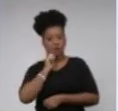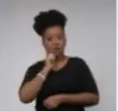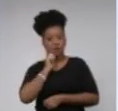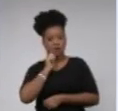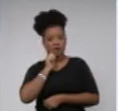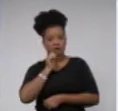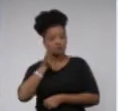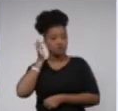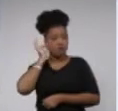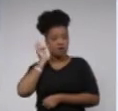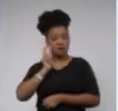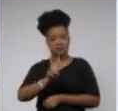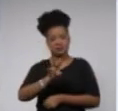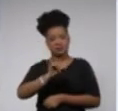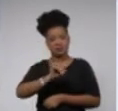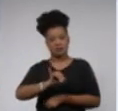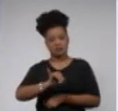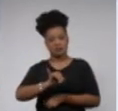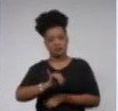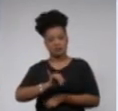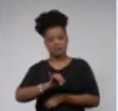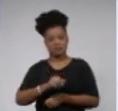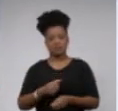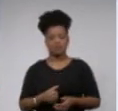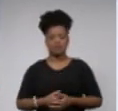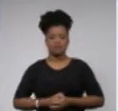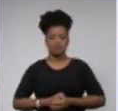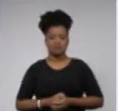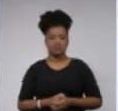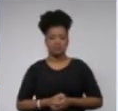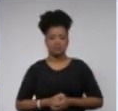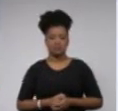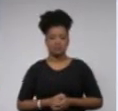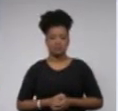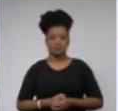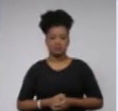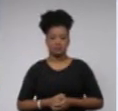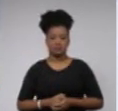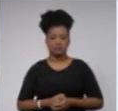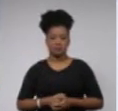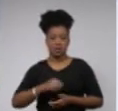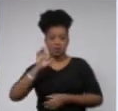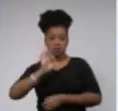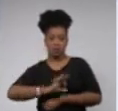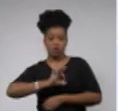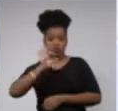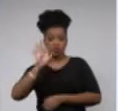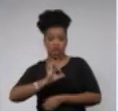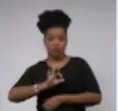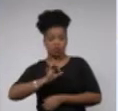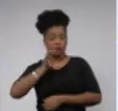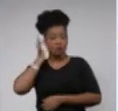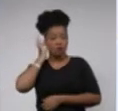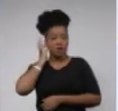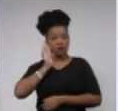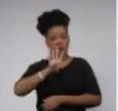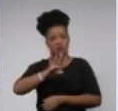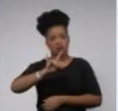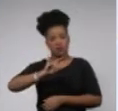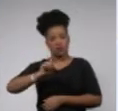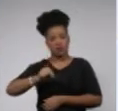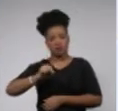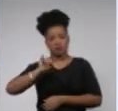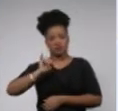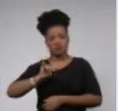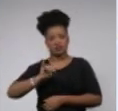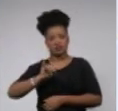between 20 and 39 years of age, 14 between 40 and 59, and 8 belong to the 60